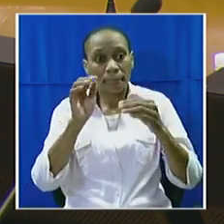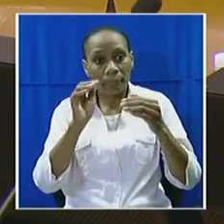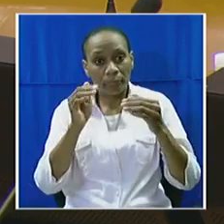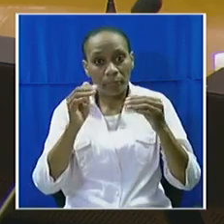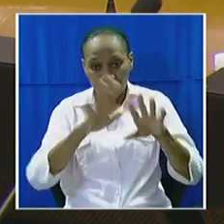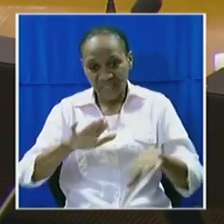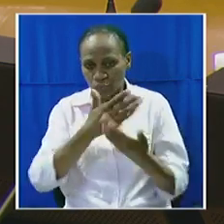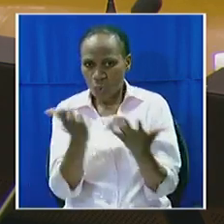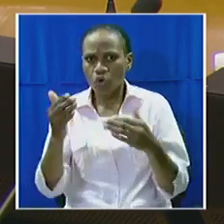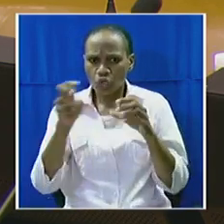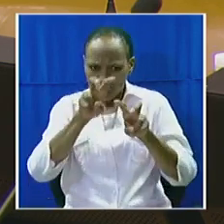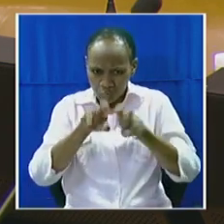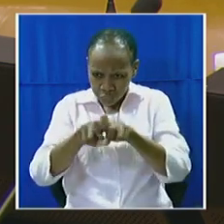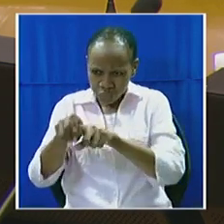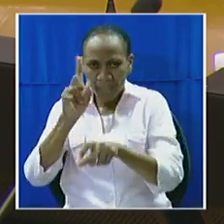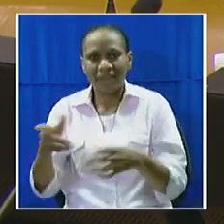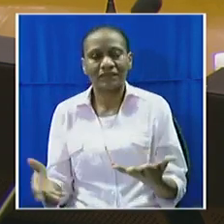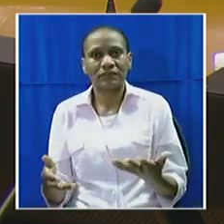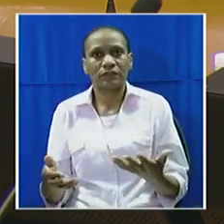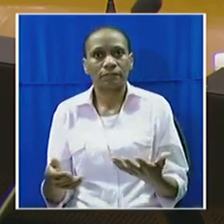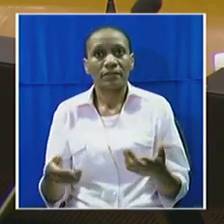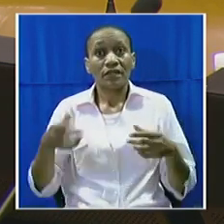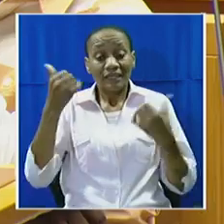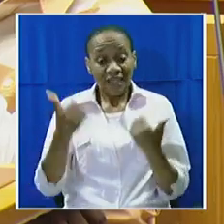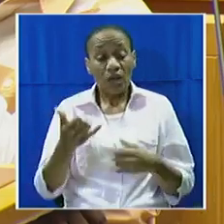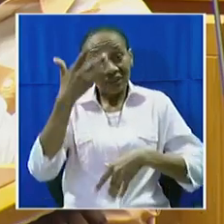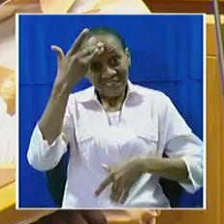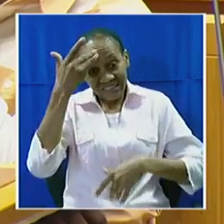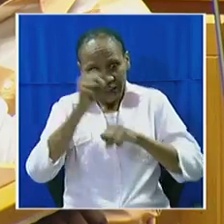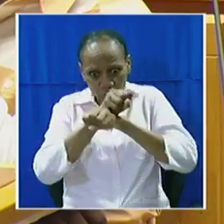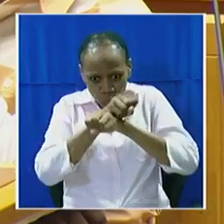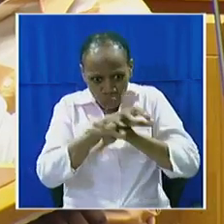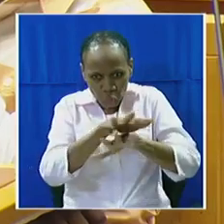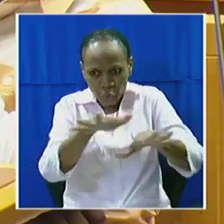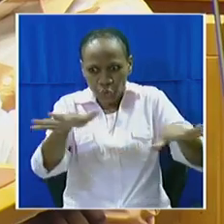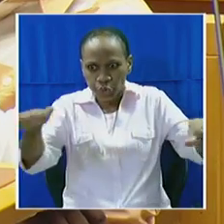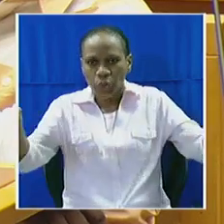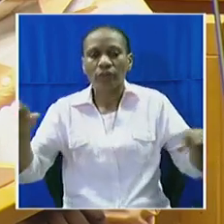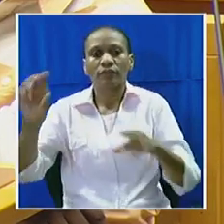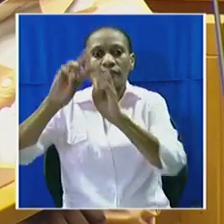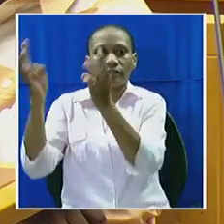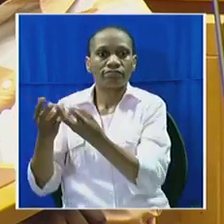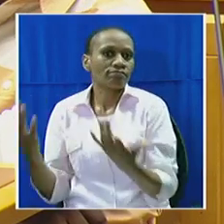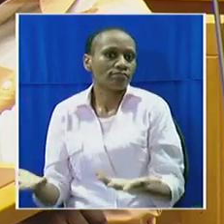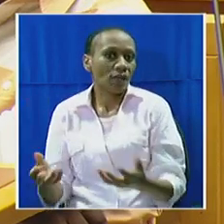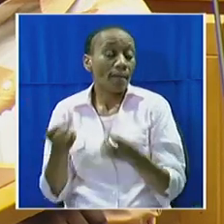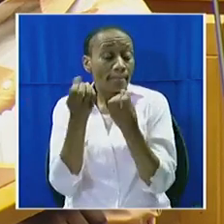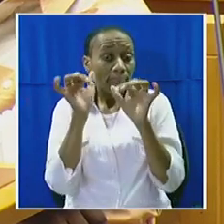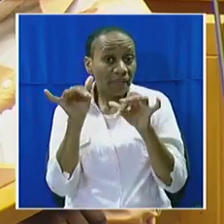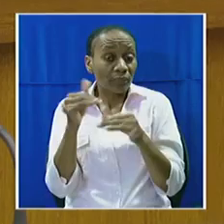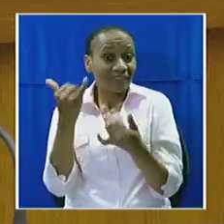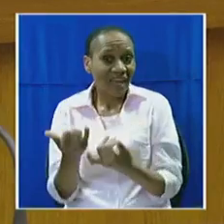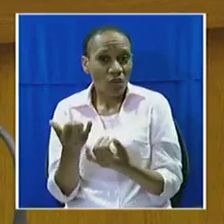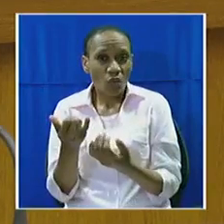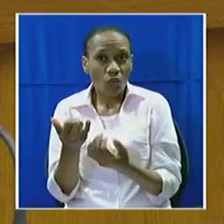to just target certain areas. As the disease spreads rapidly across the globe, people that are at risk are no longer